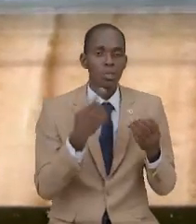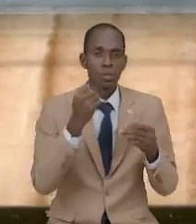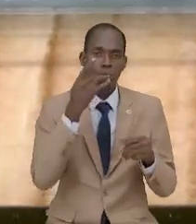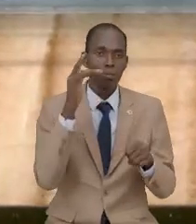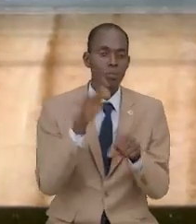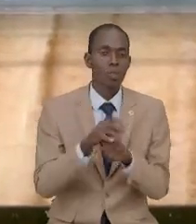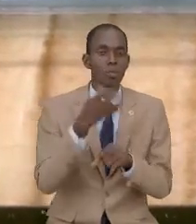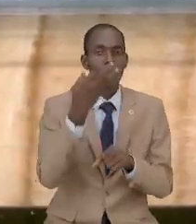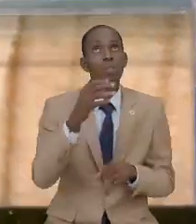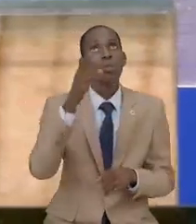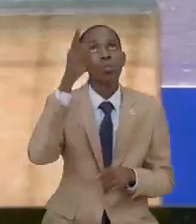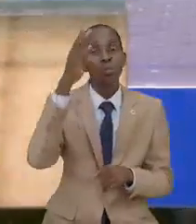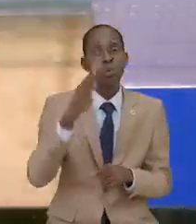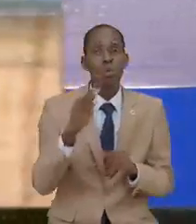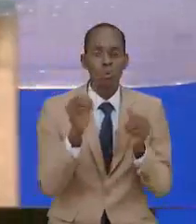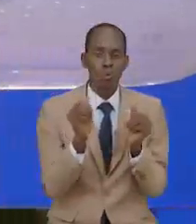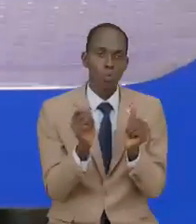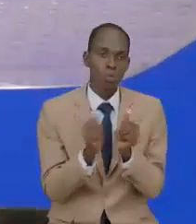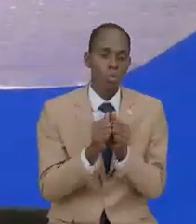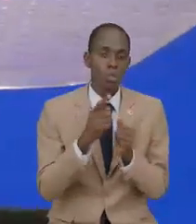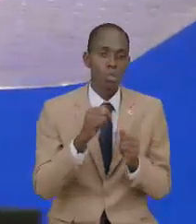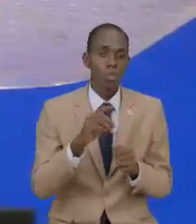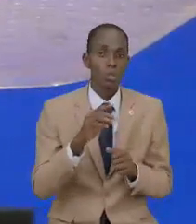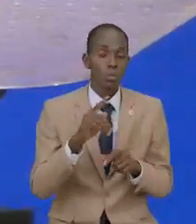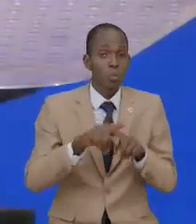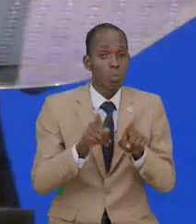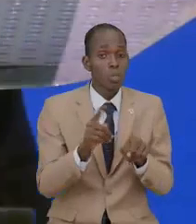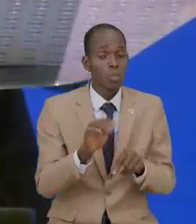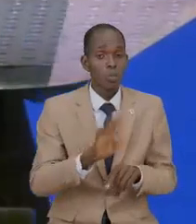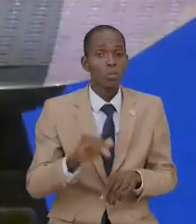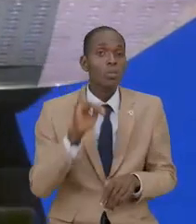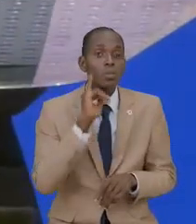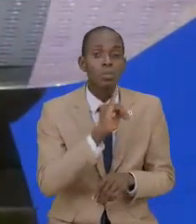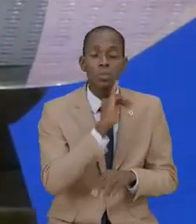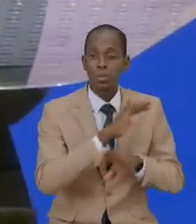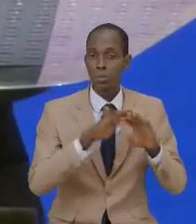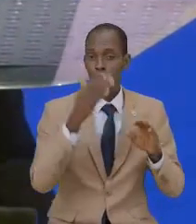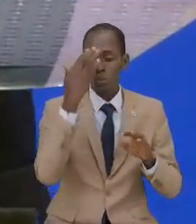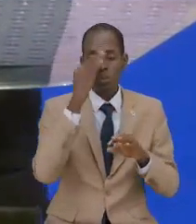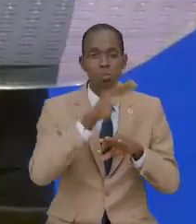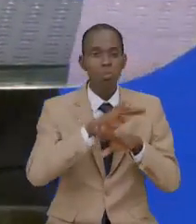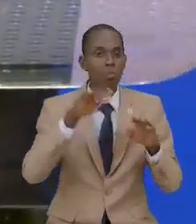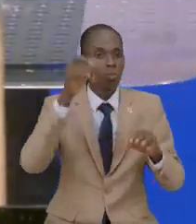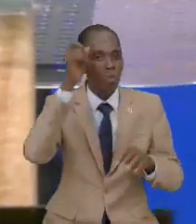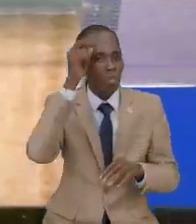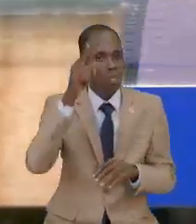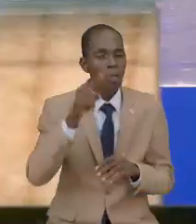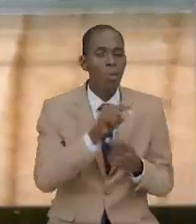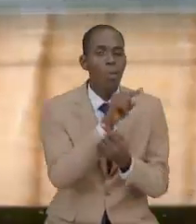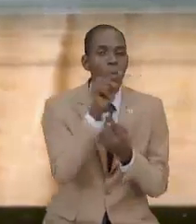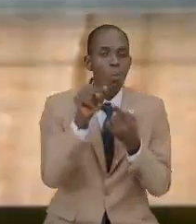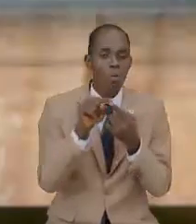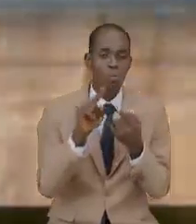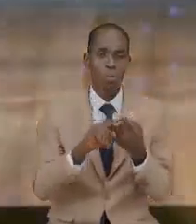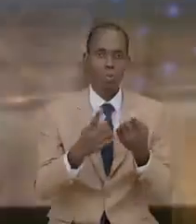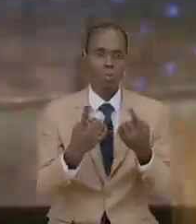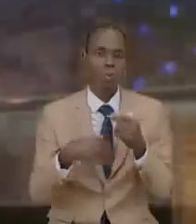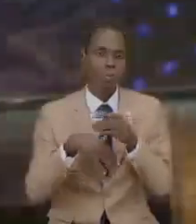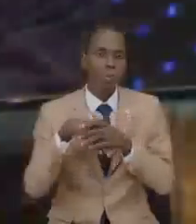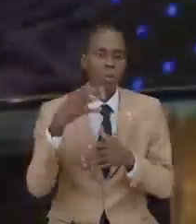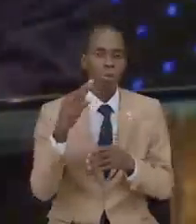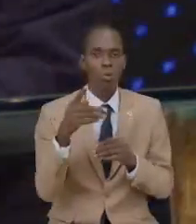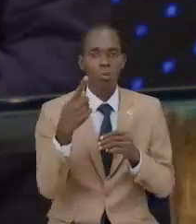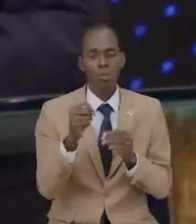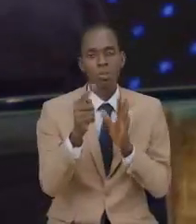God. But the children of Israel did not know, did not understand when to come out of the